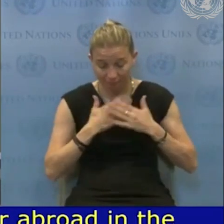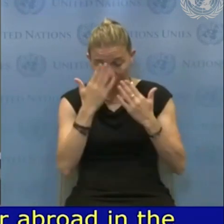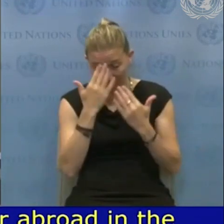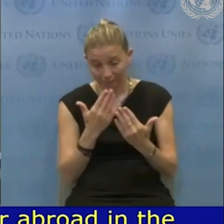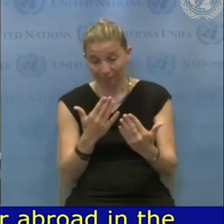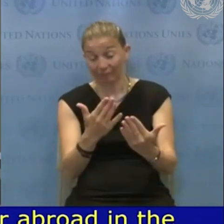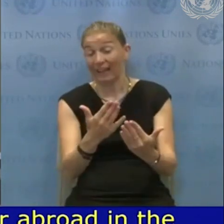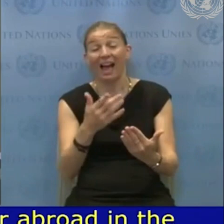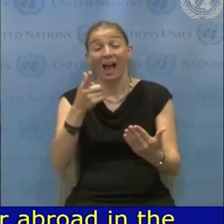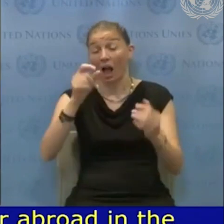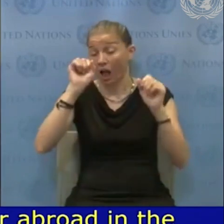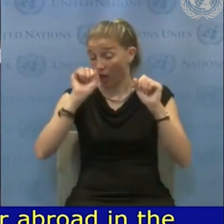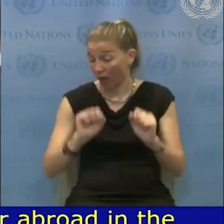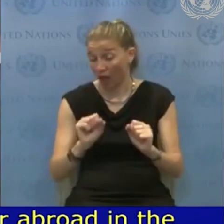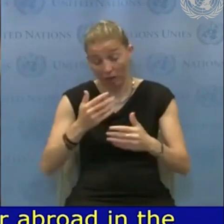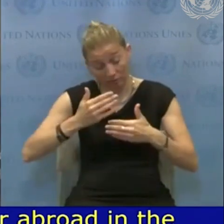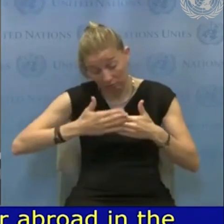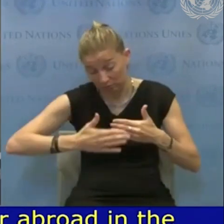endless.